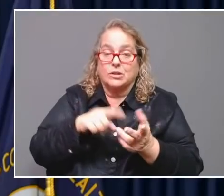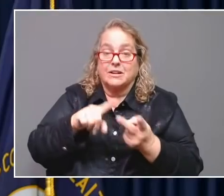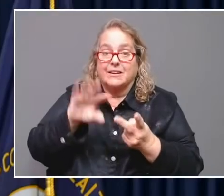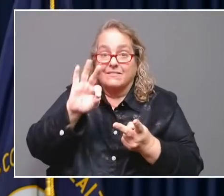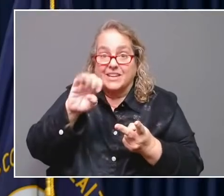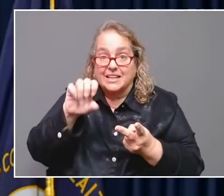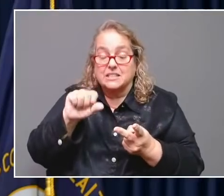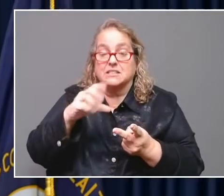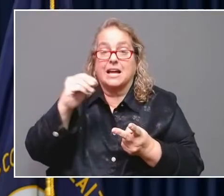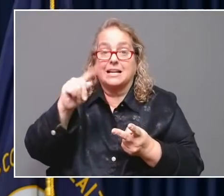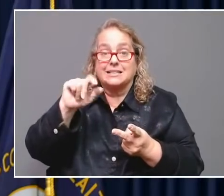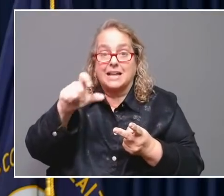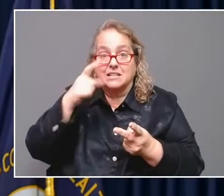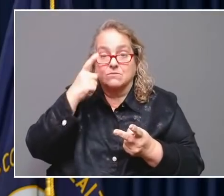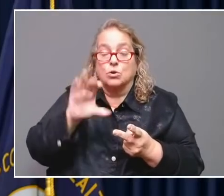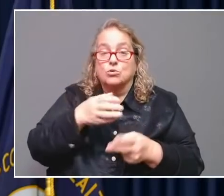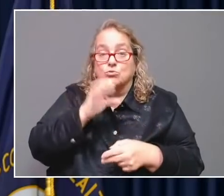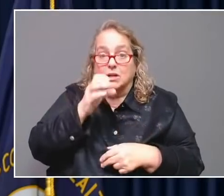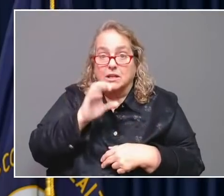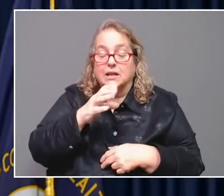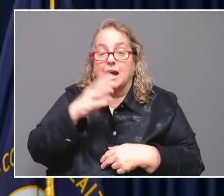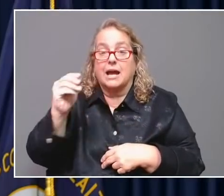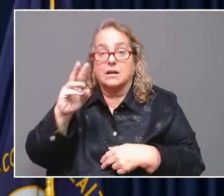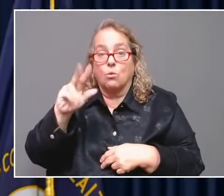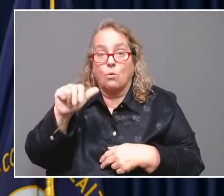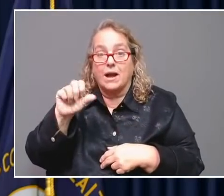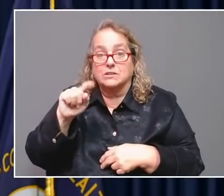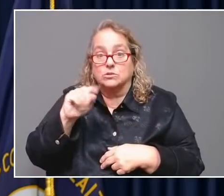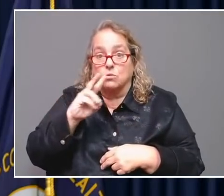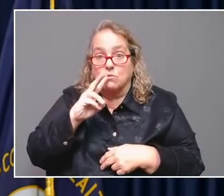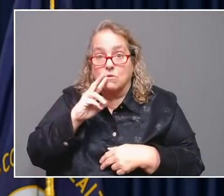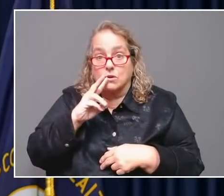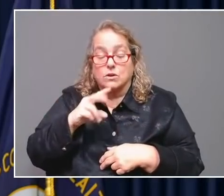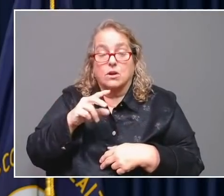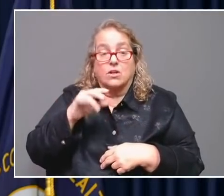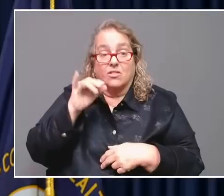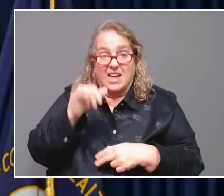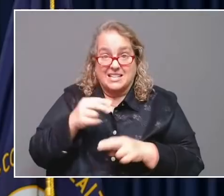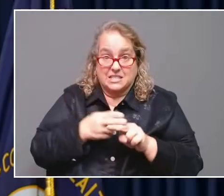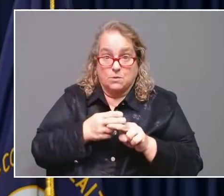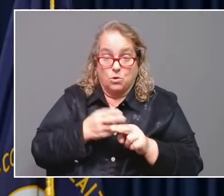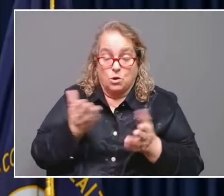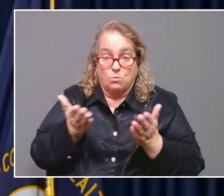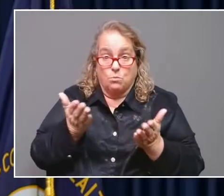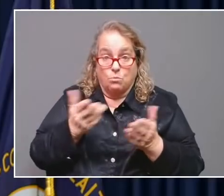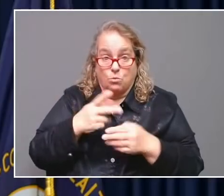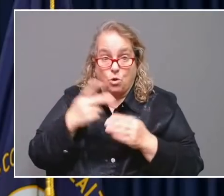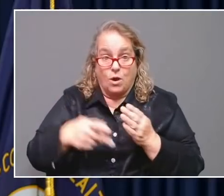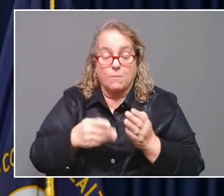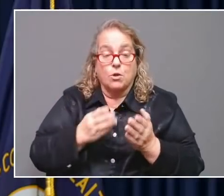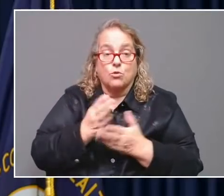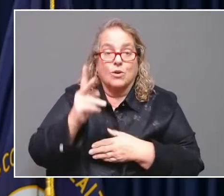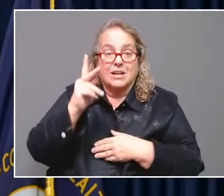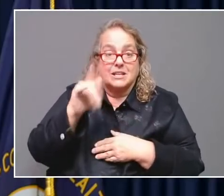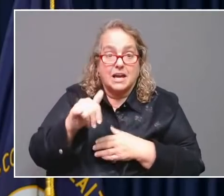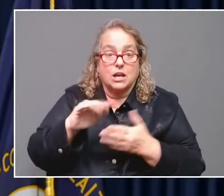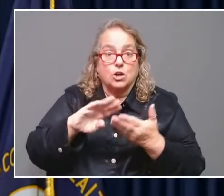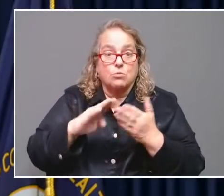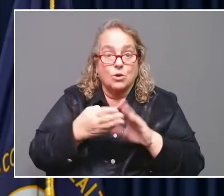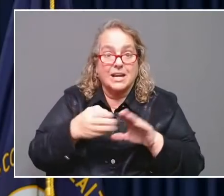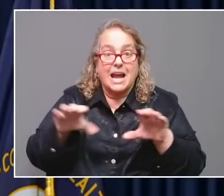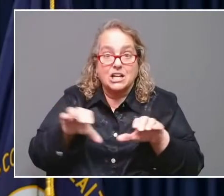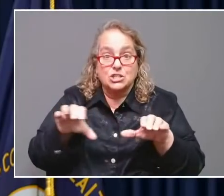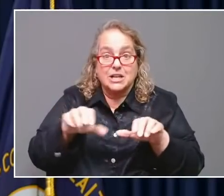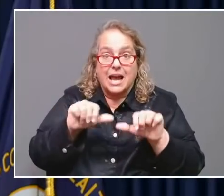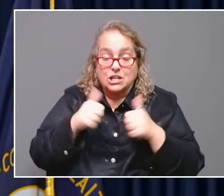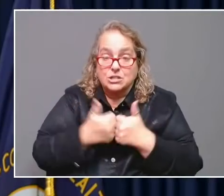and wastewater services. This temporary program is being administered through Kentucky's community action agencies that serve all 120